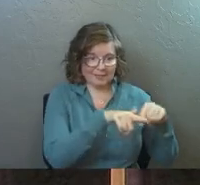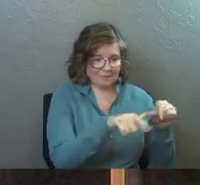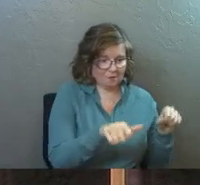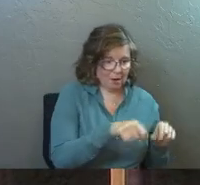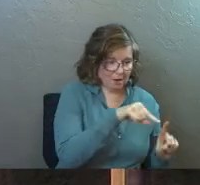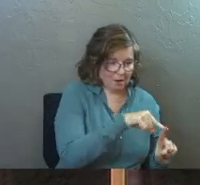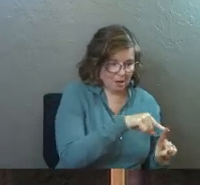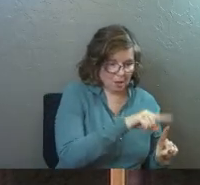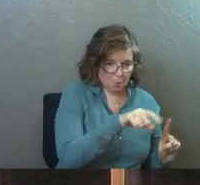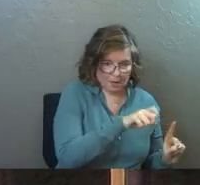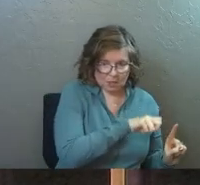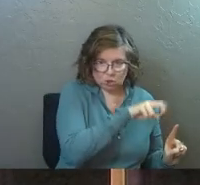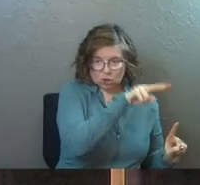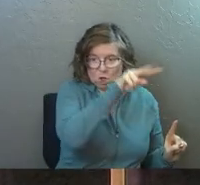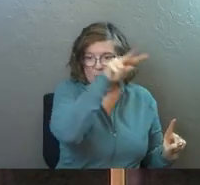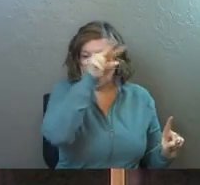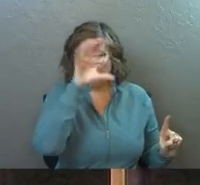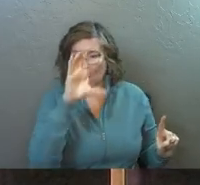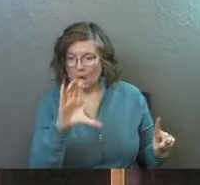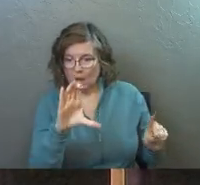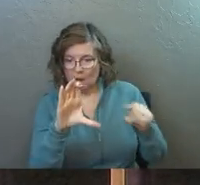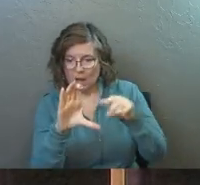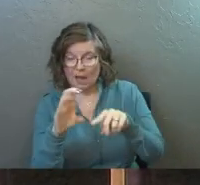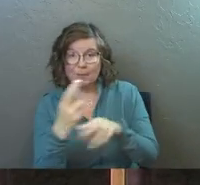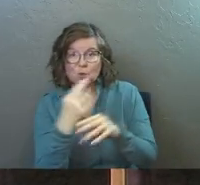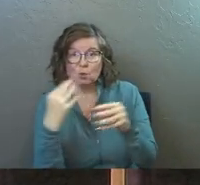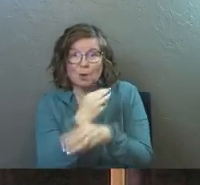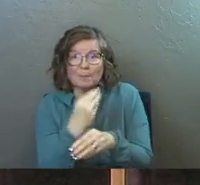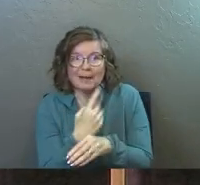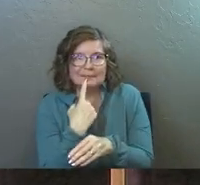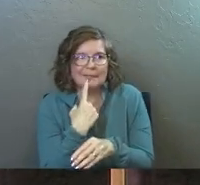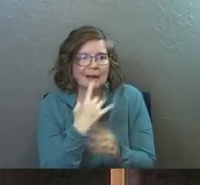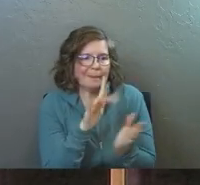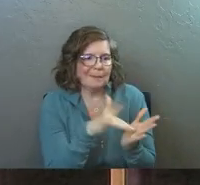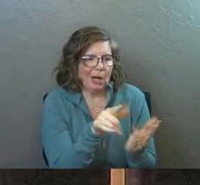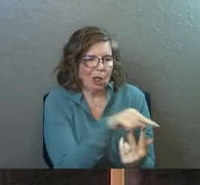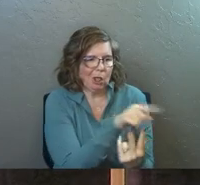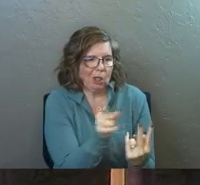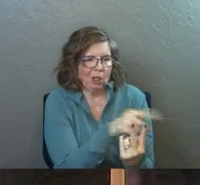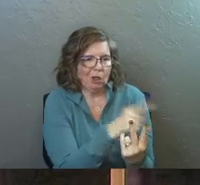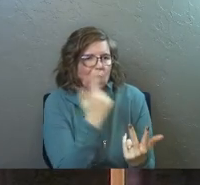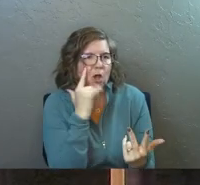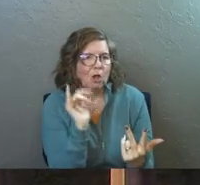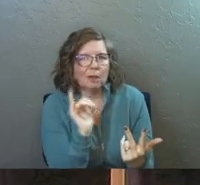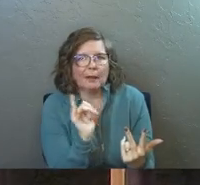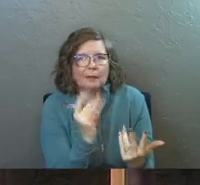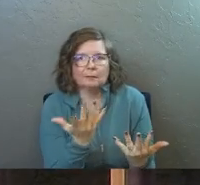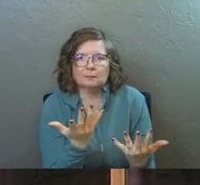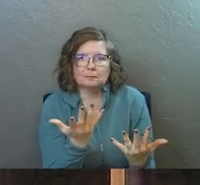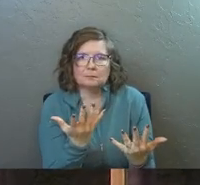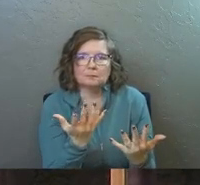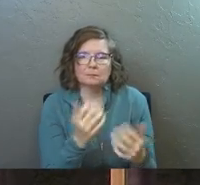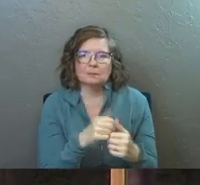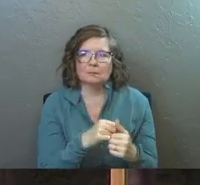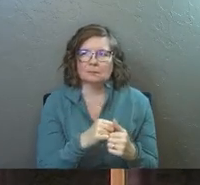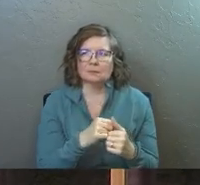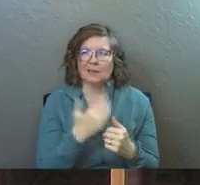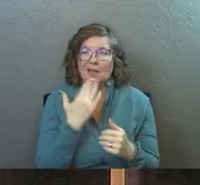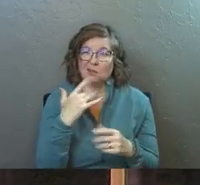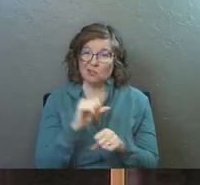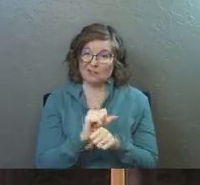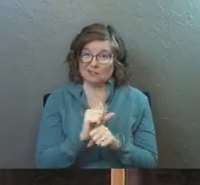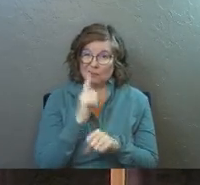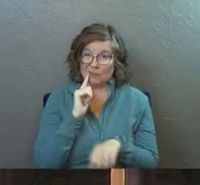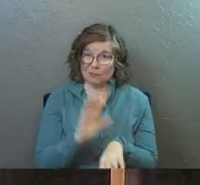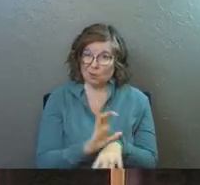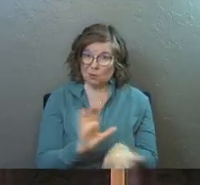this frame, then when I jump over here, I'm gonna use math to just say what the middle frames ought to look like. How good of a job do you